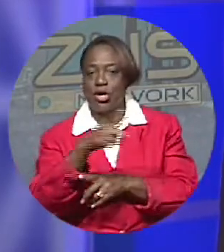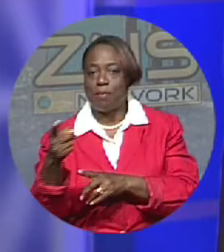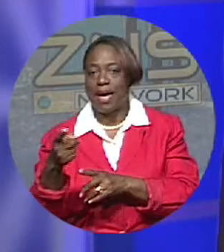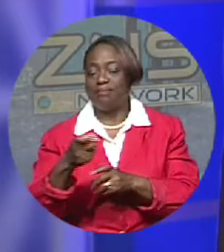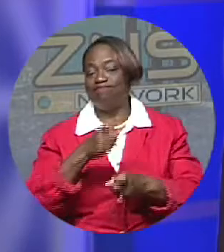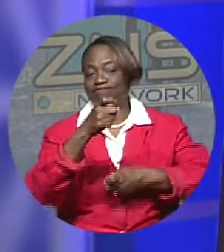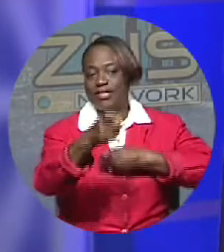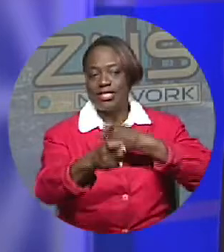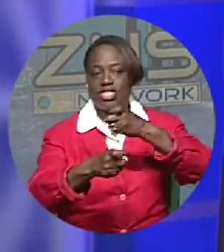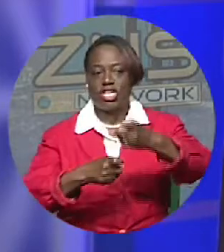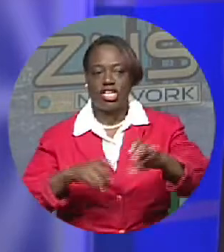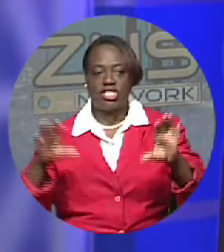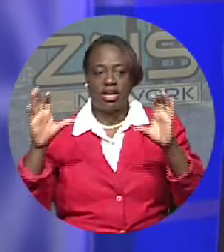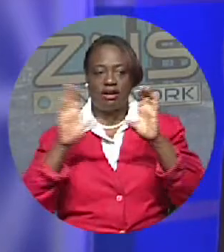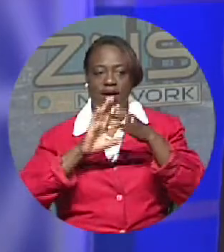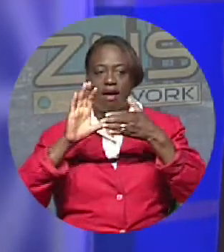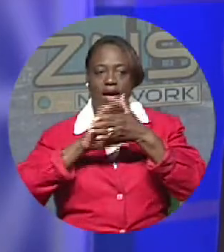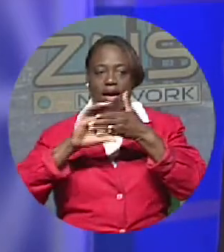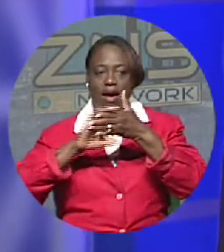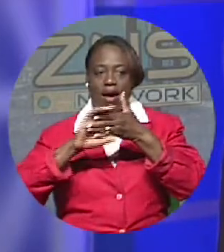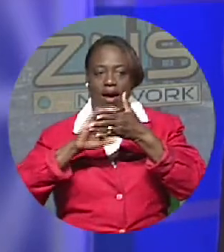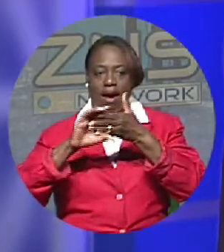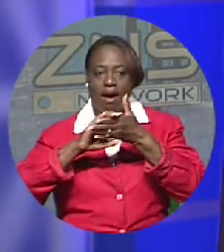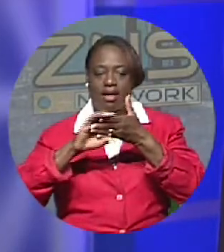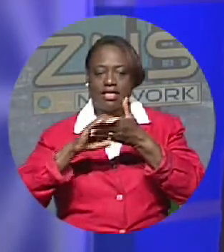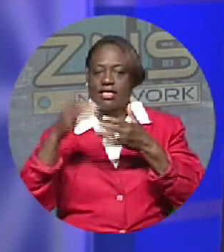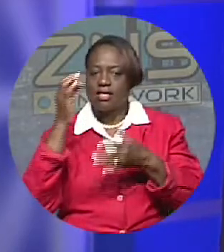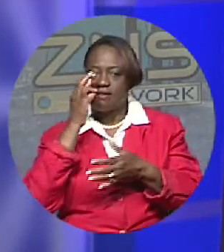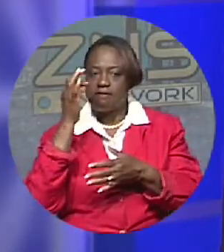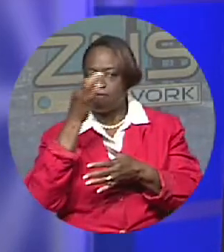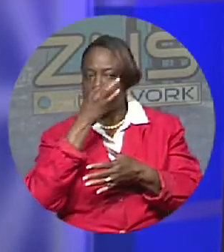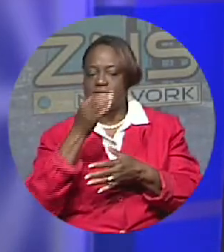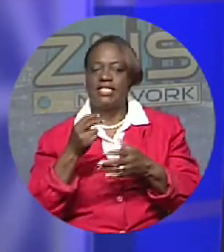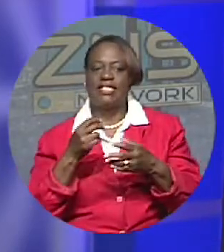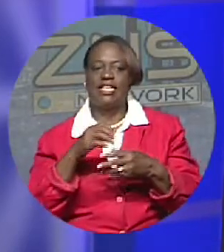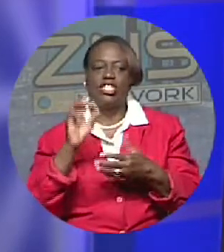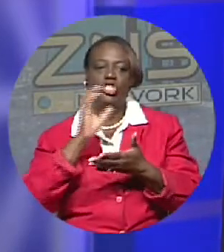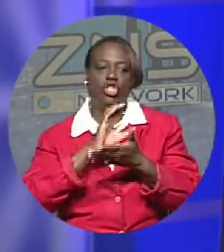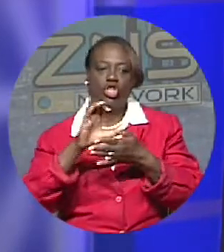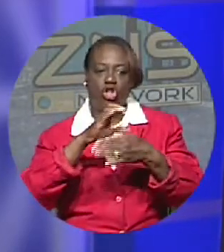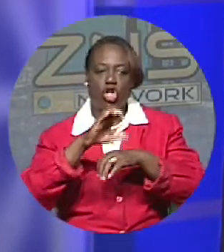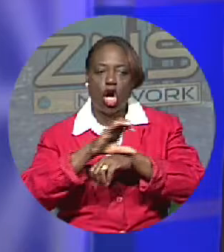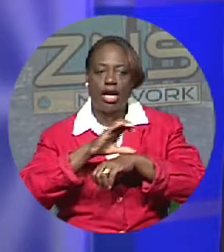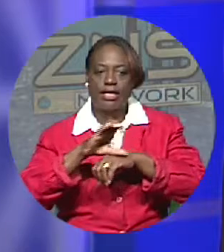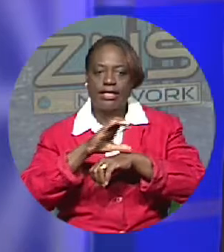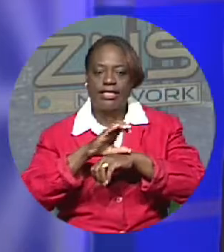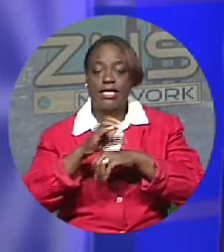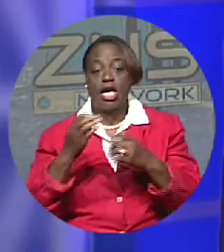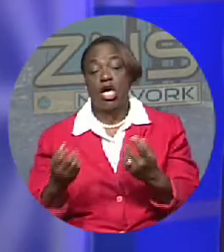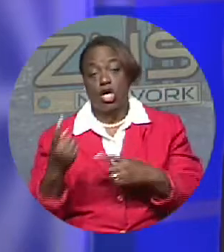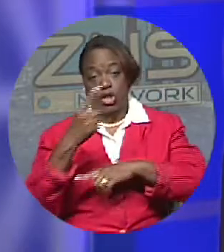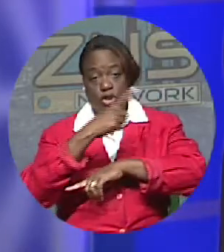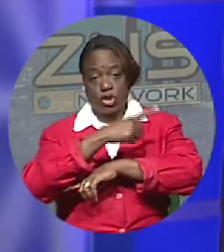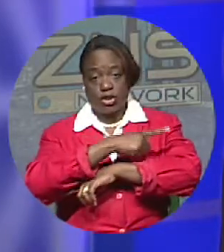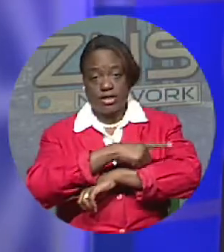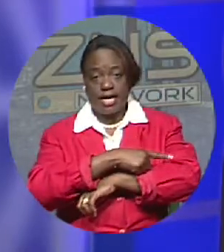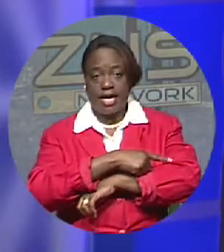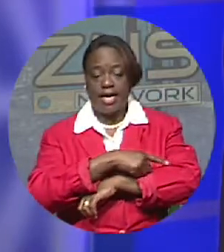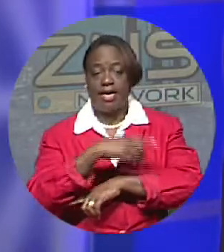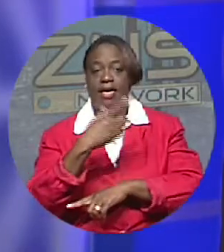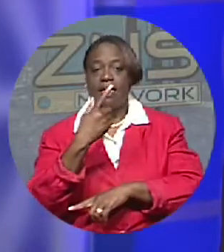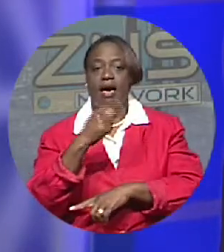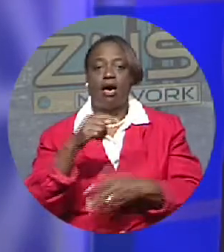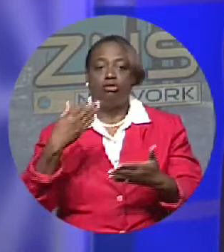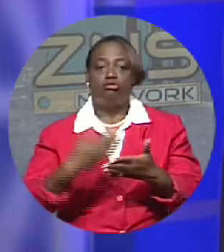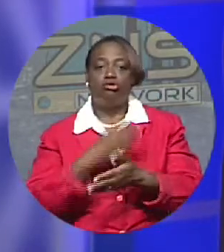chocolates, baskets, and other expressions of love and friendship. Well, today our news team took to the streets to speak to vendors across the capital